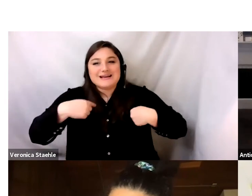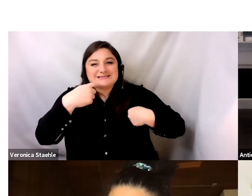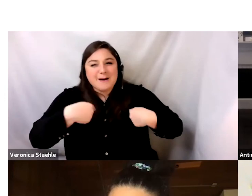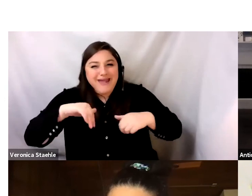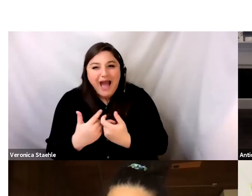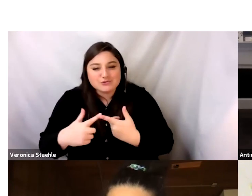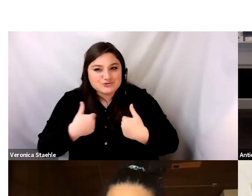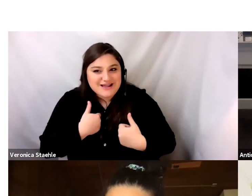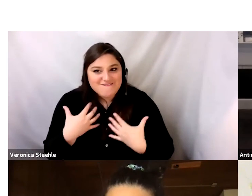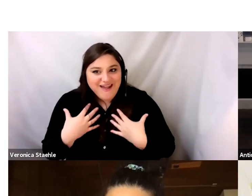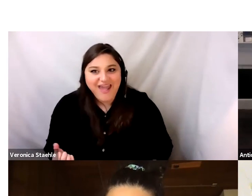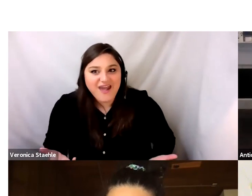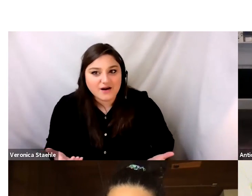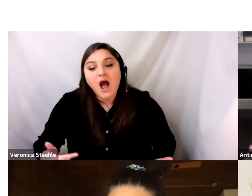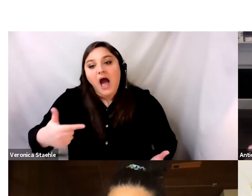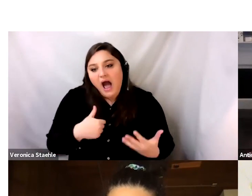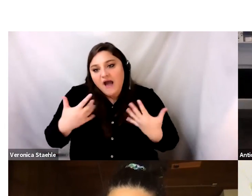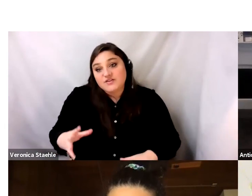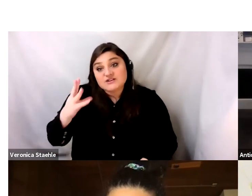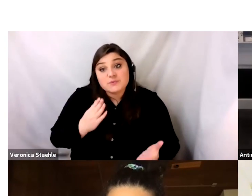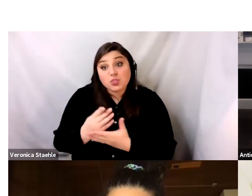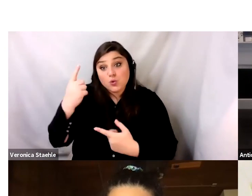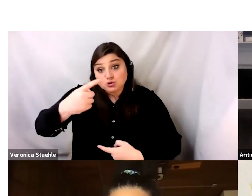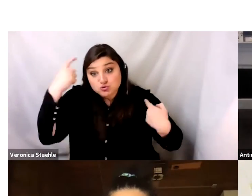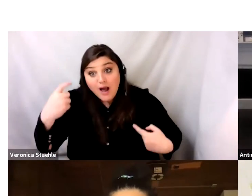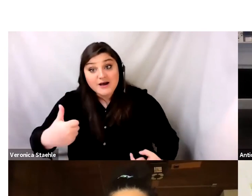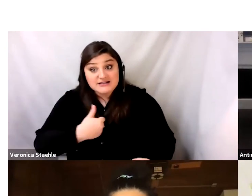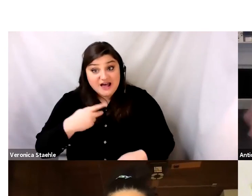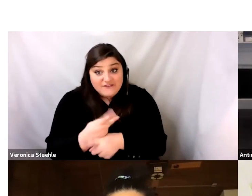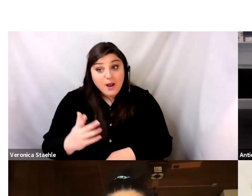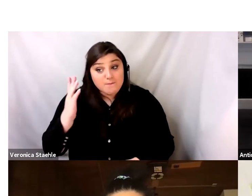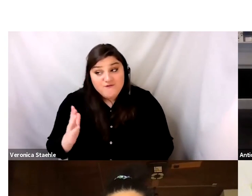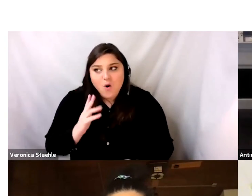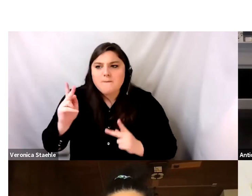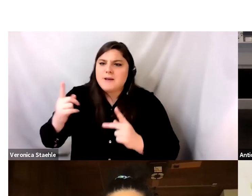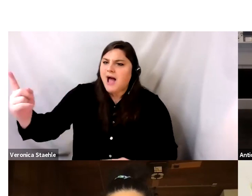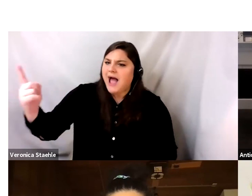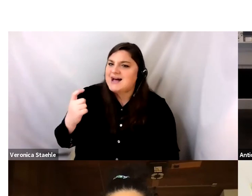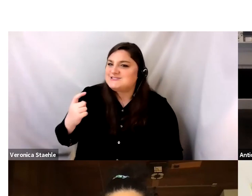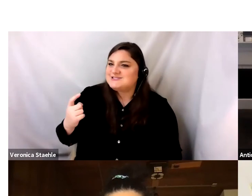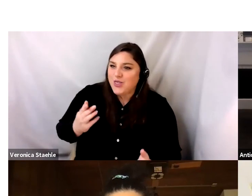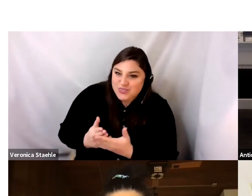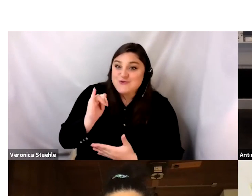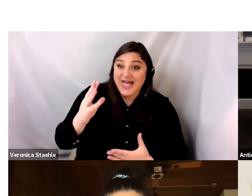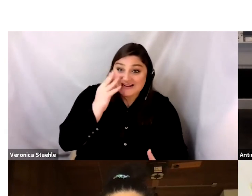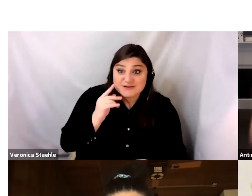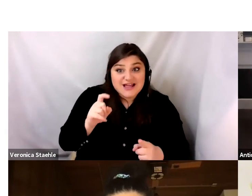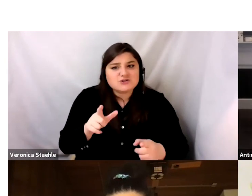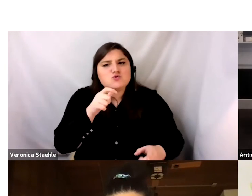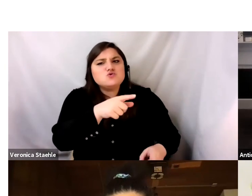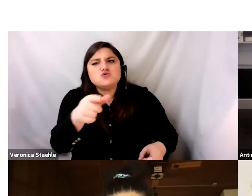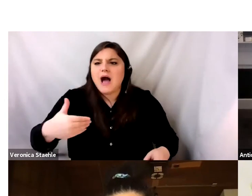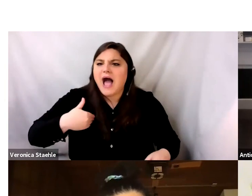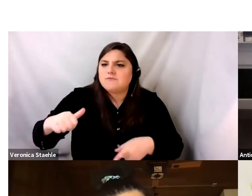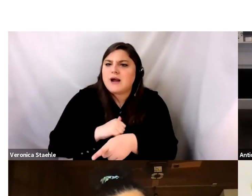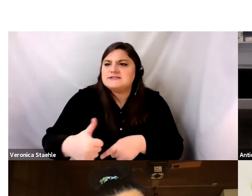and responsive training where we were looking at self-care, and they asked who feels that they actually, have self-care. And I